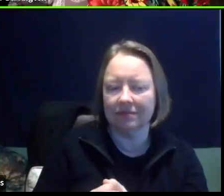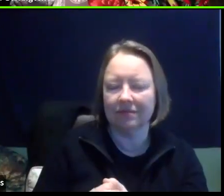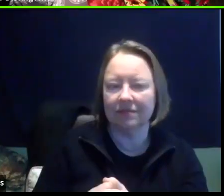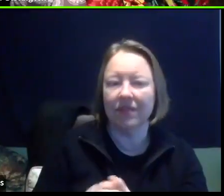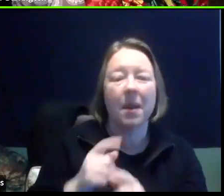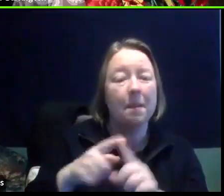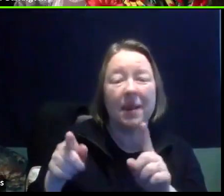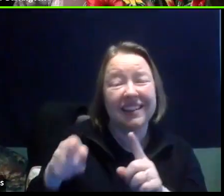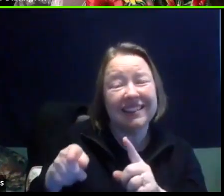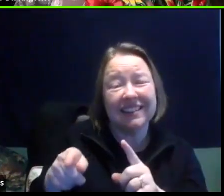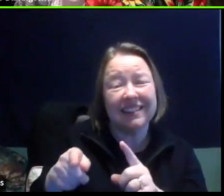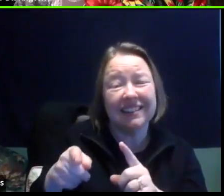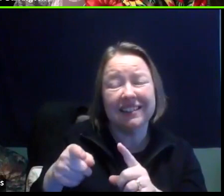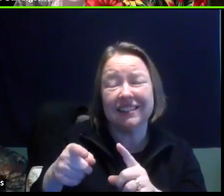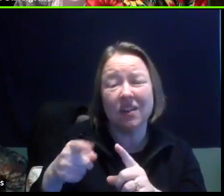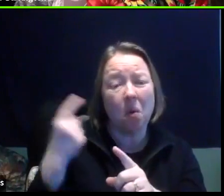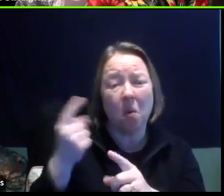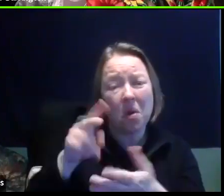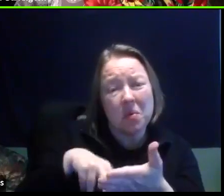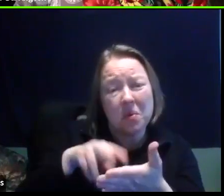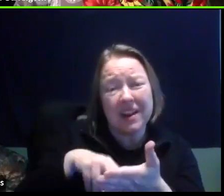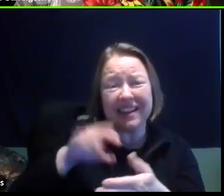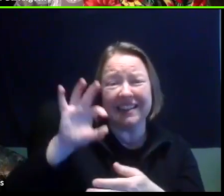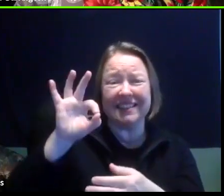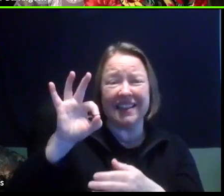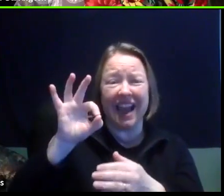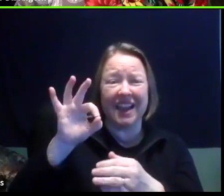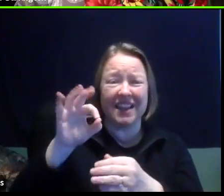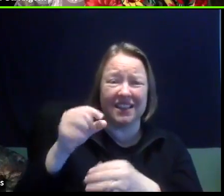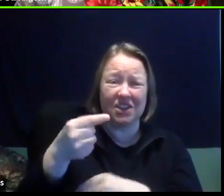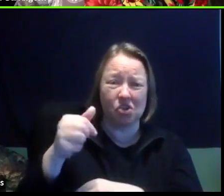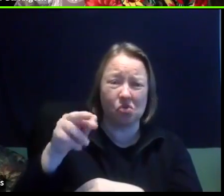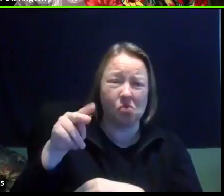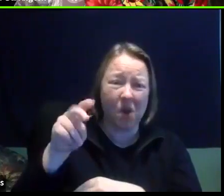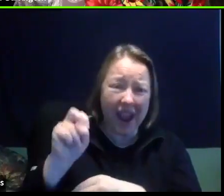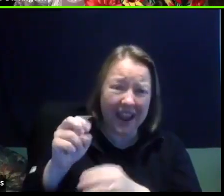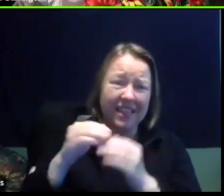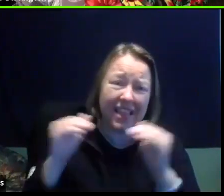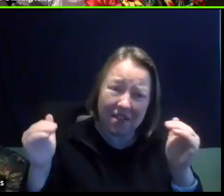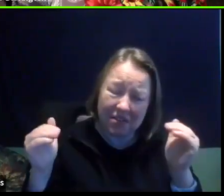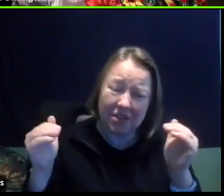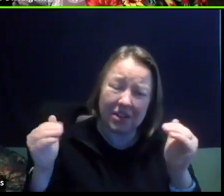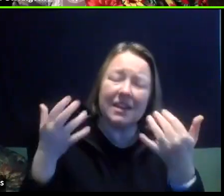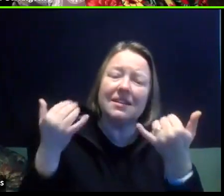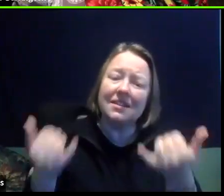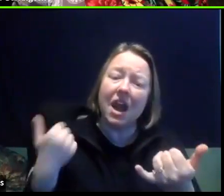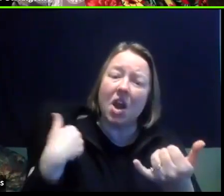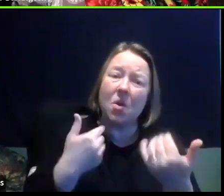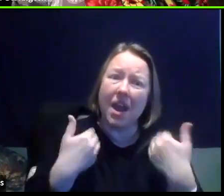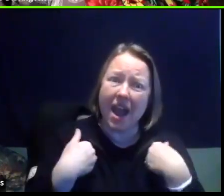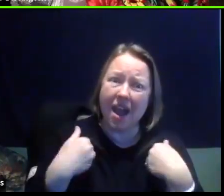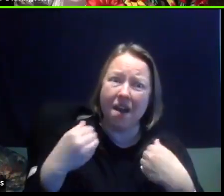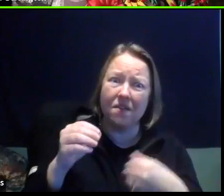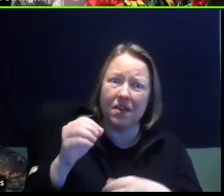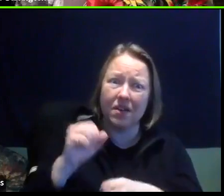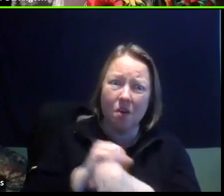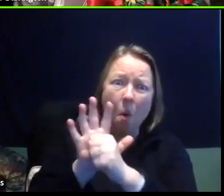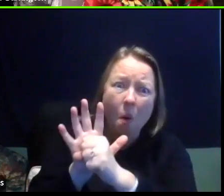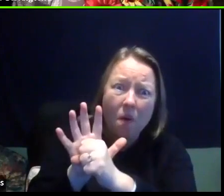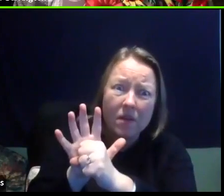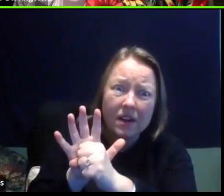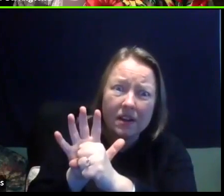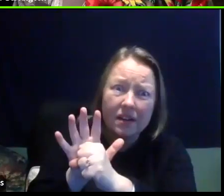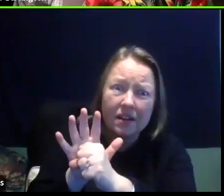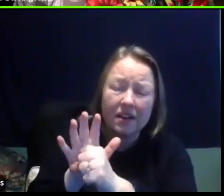But he's only reading at a 9th grade level. And now we have COVID. And I'm sitting here and